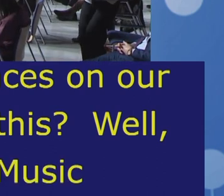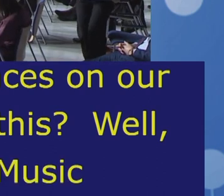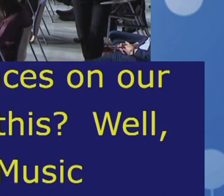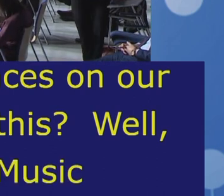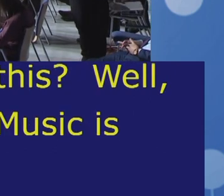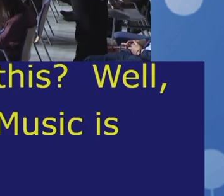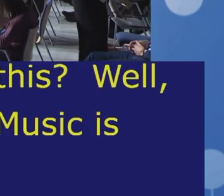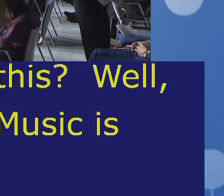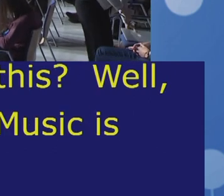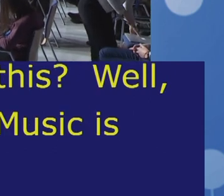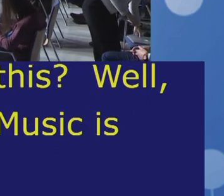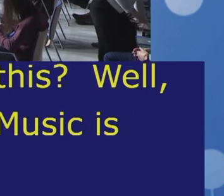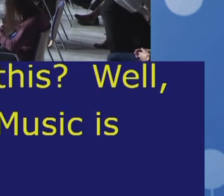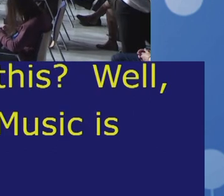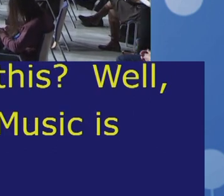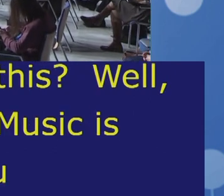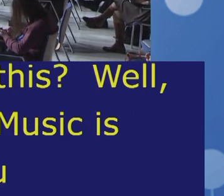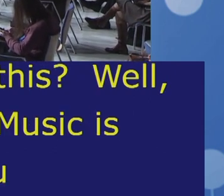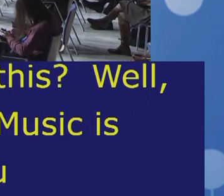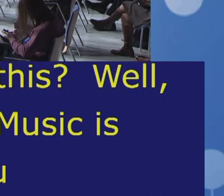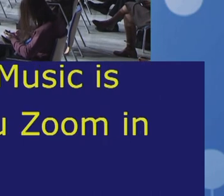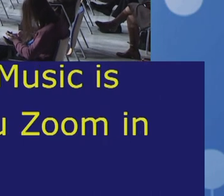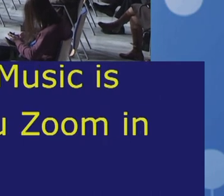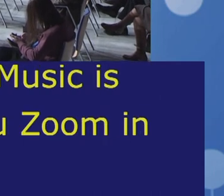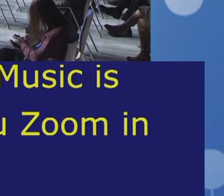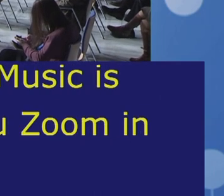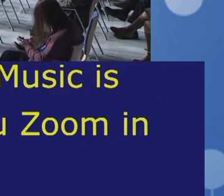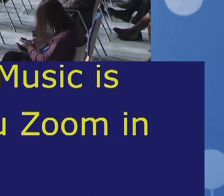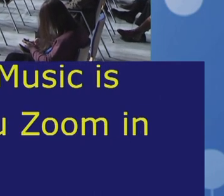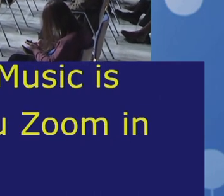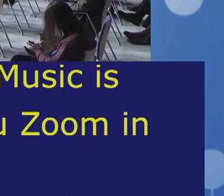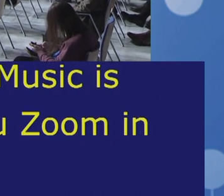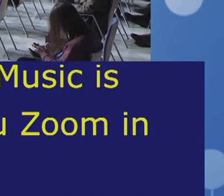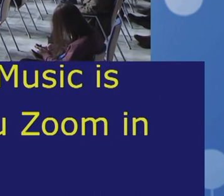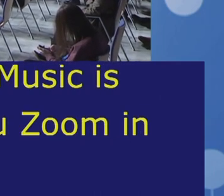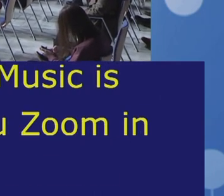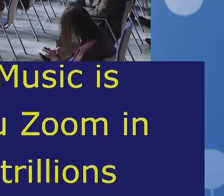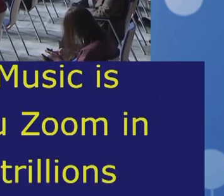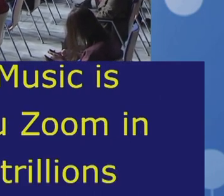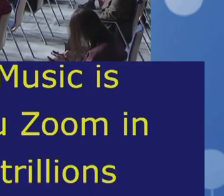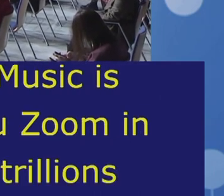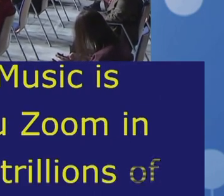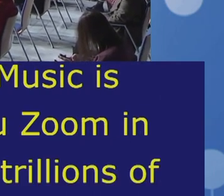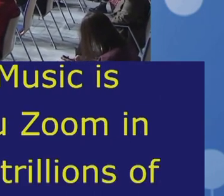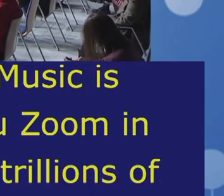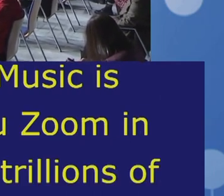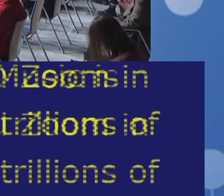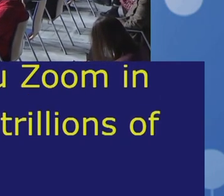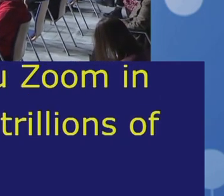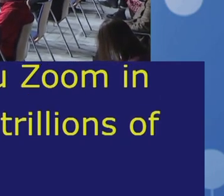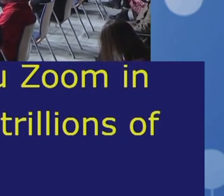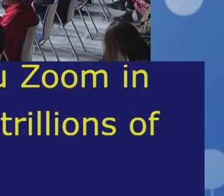if you zoom in on a quantum level, all of the trillions of our cells are frequency too. They're